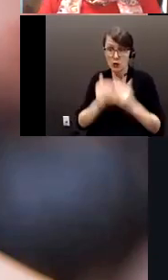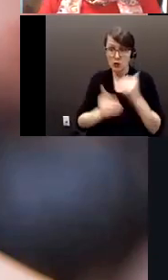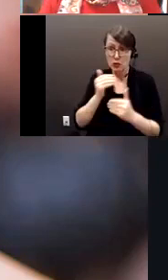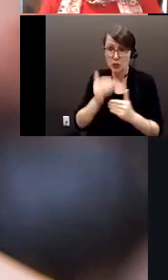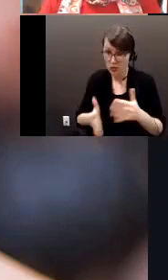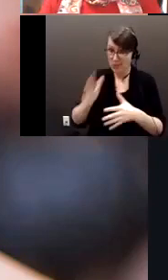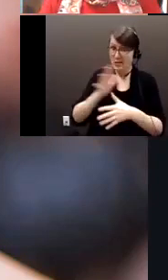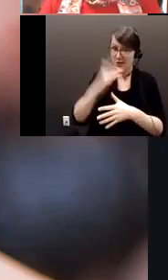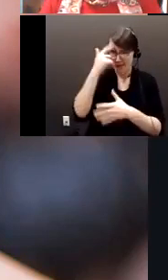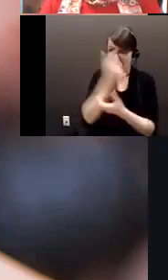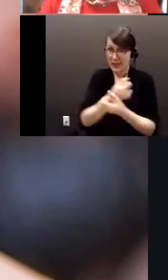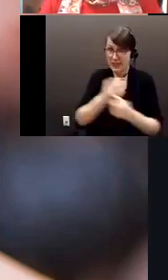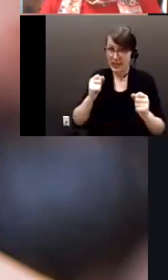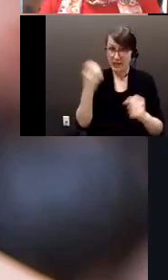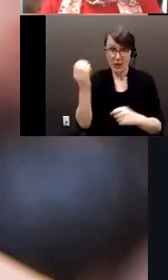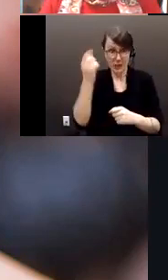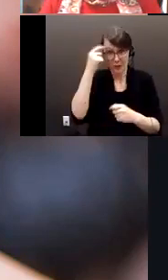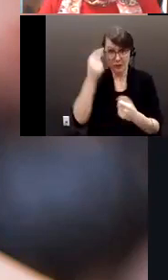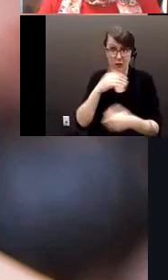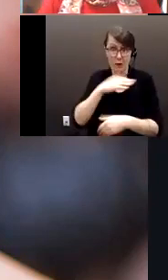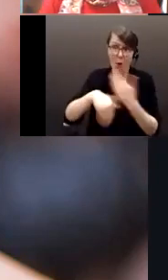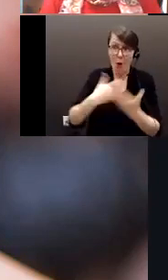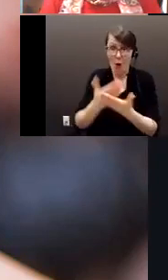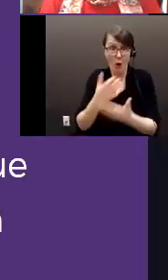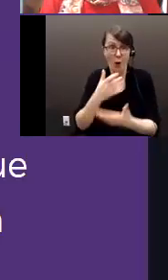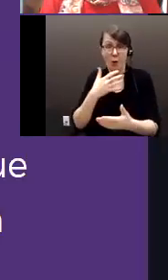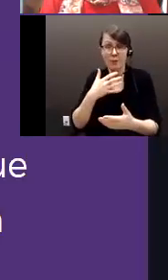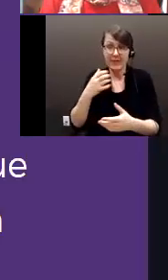for all seniors. Thank you.